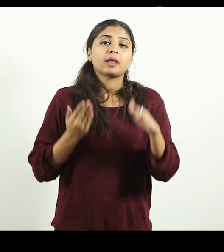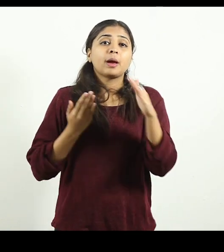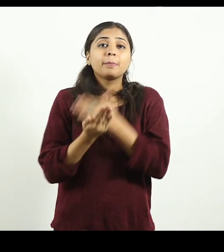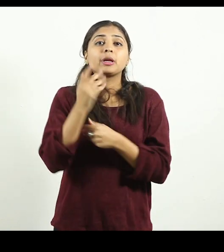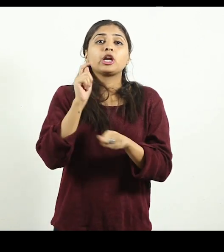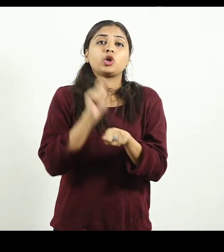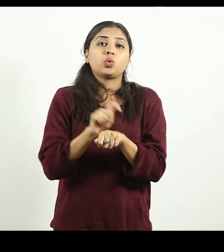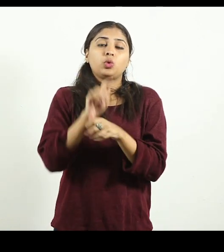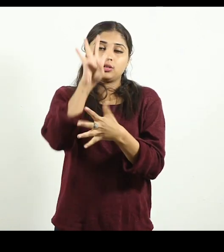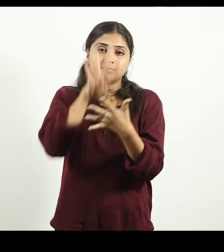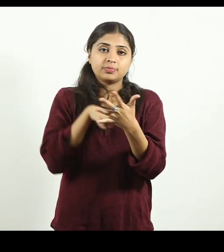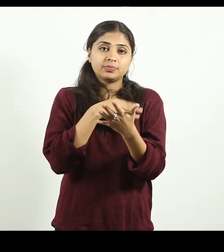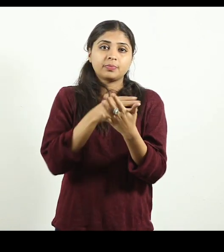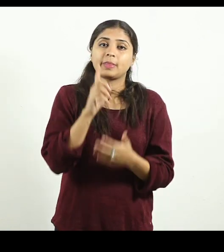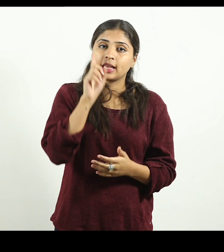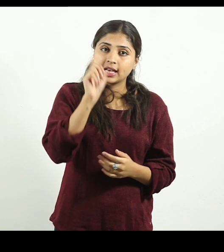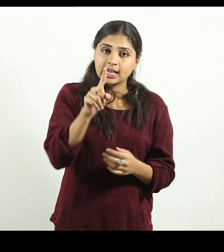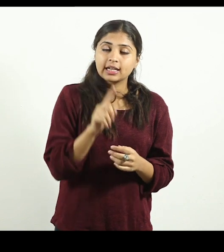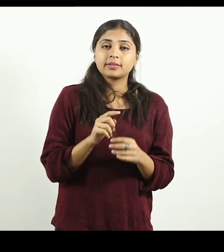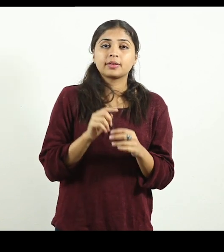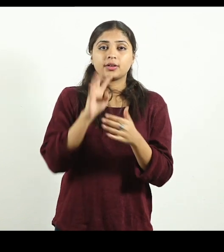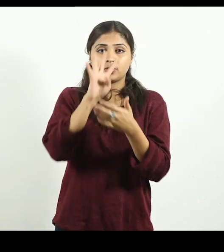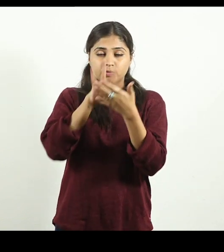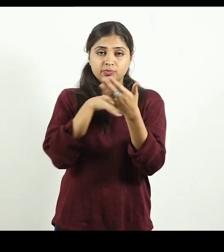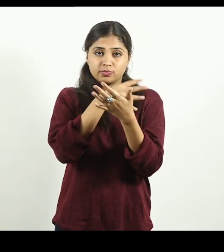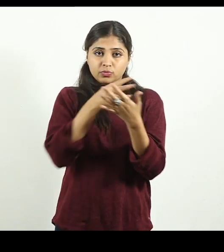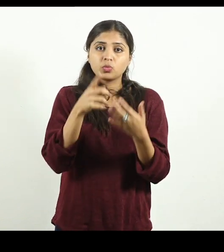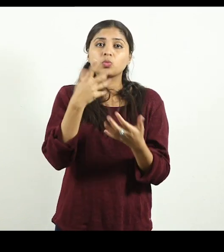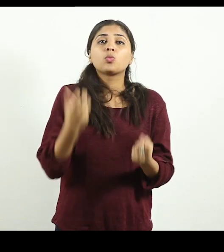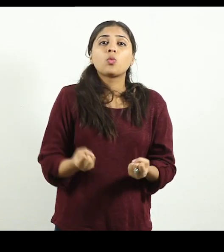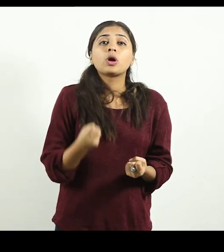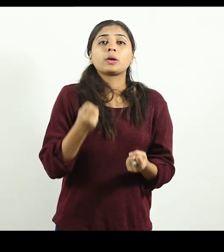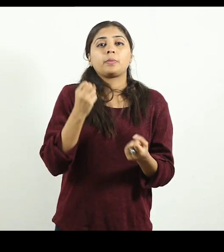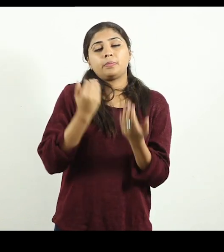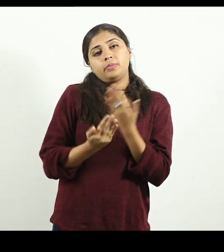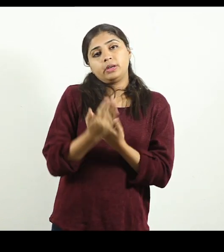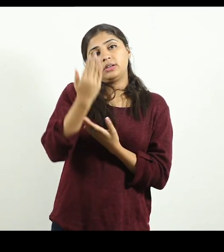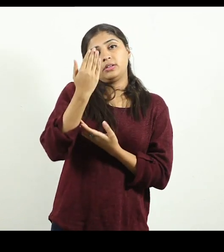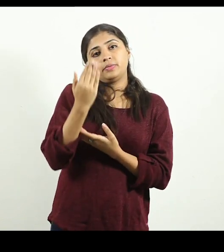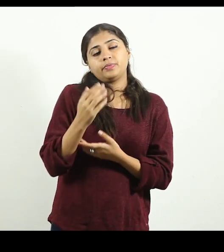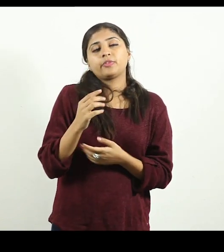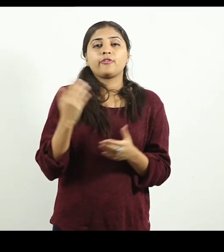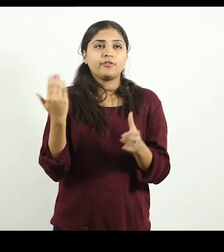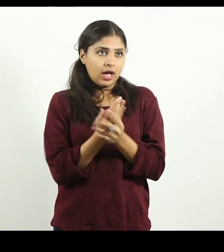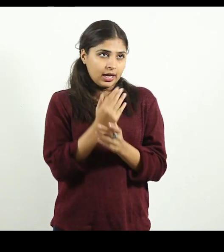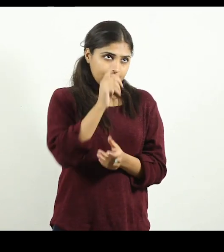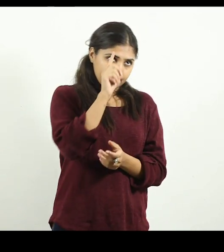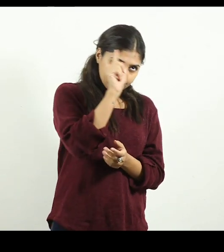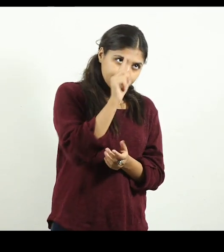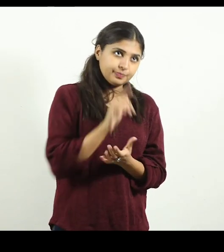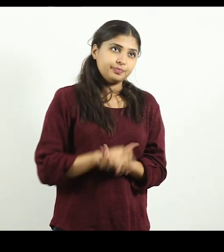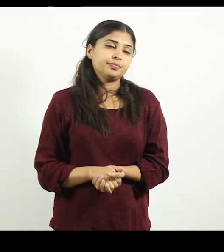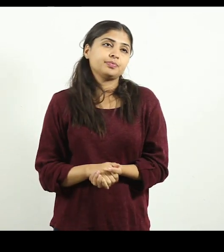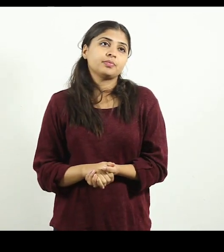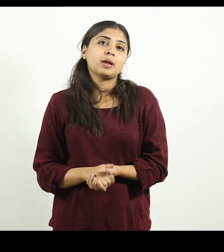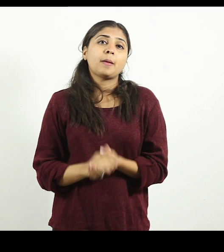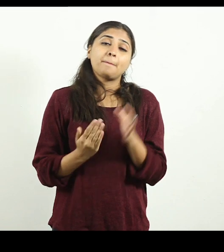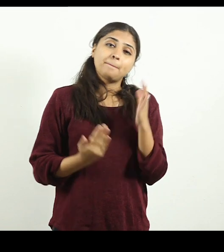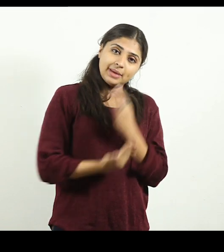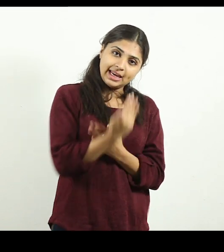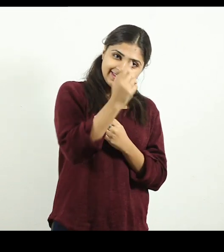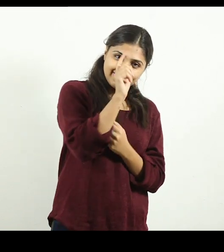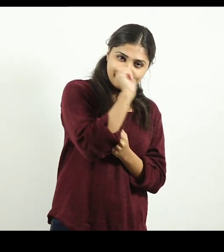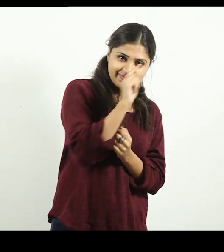Print a worksheet. Click the worksheet or select the worksheets that you want to print. Click File. Click